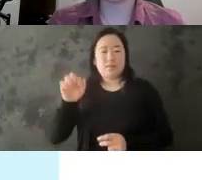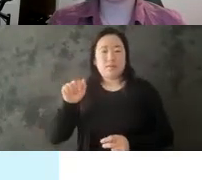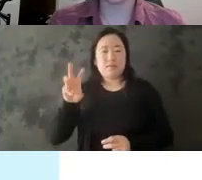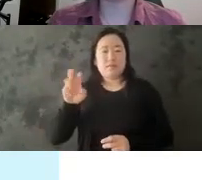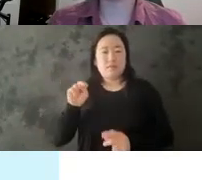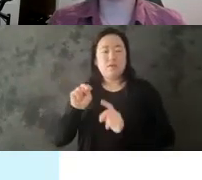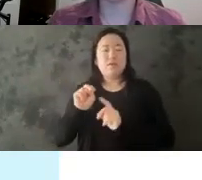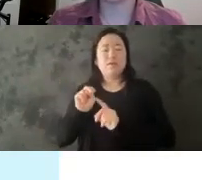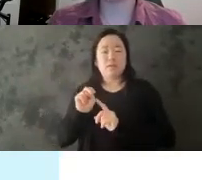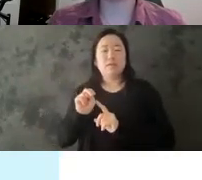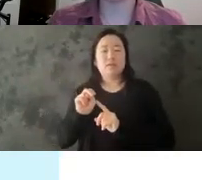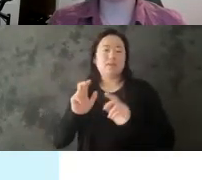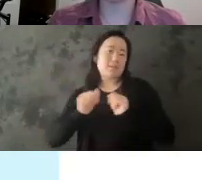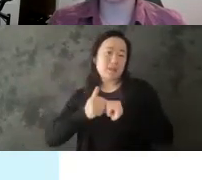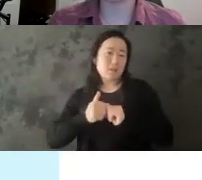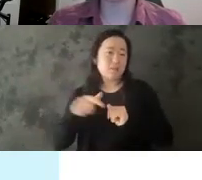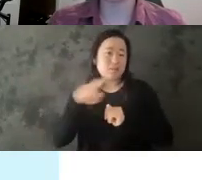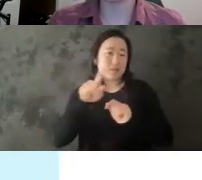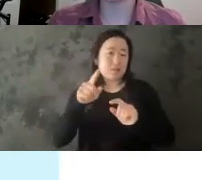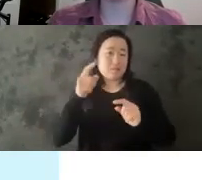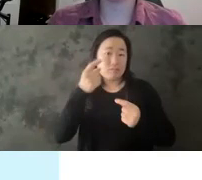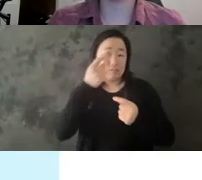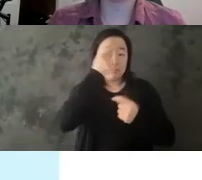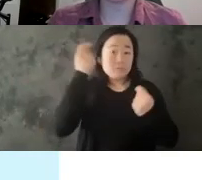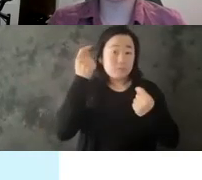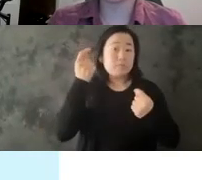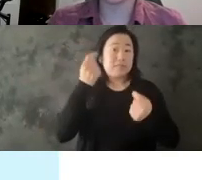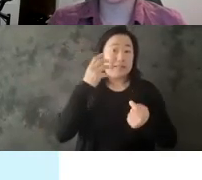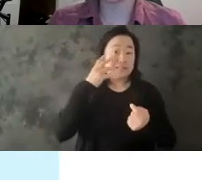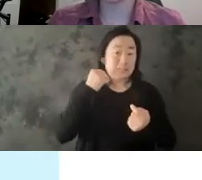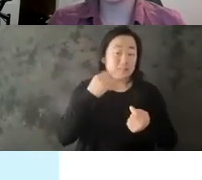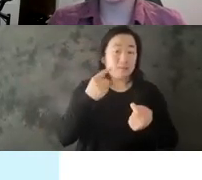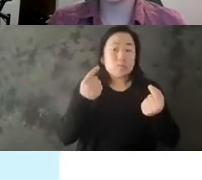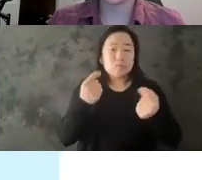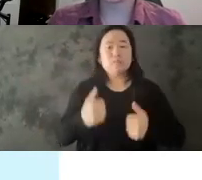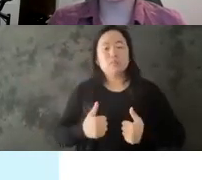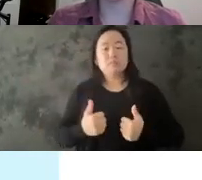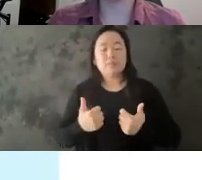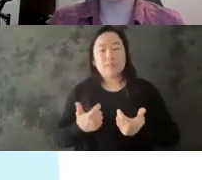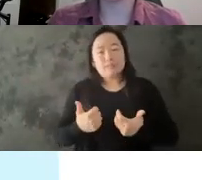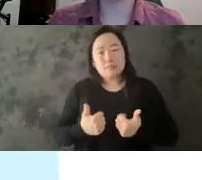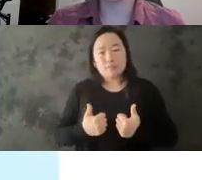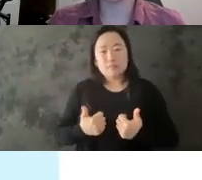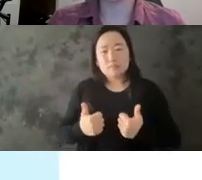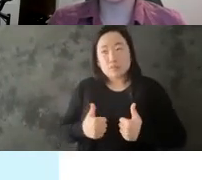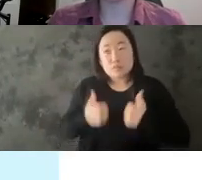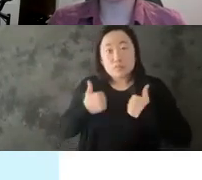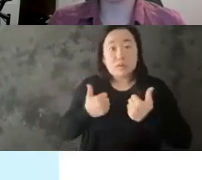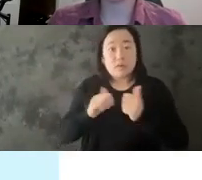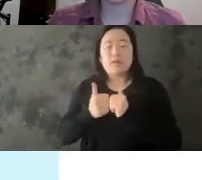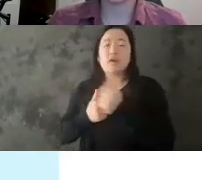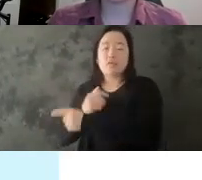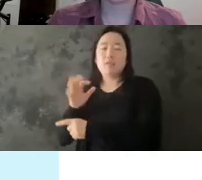way that they had to survive during the traumatic experience. And so they might reenact that in other relationships in their